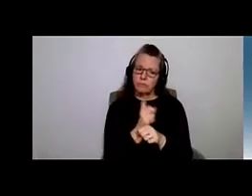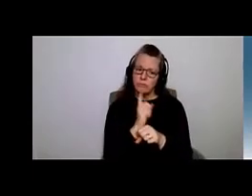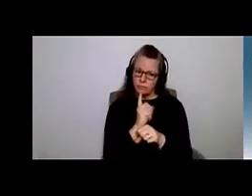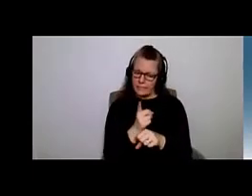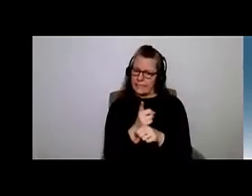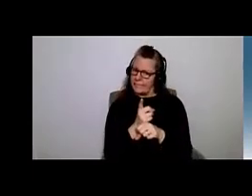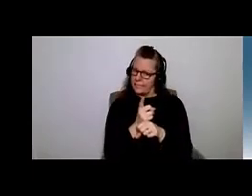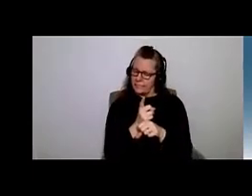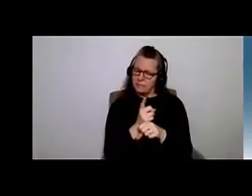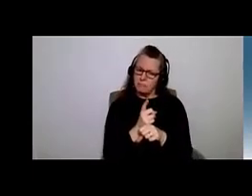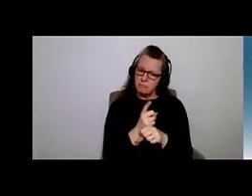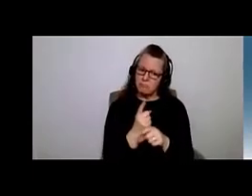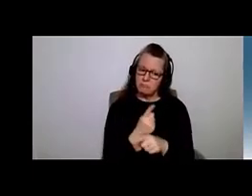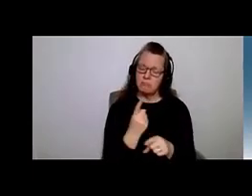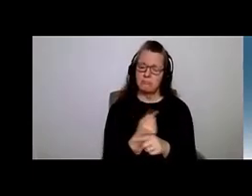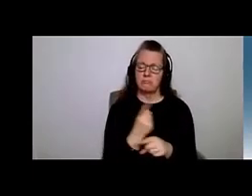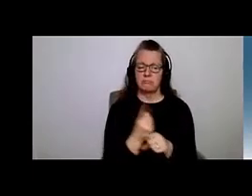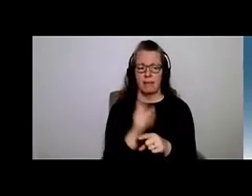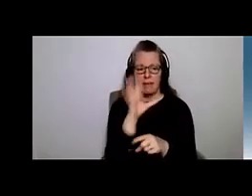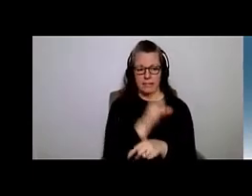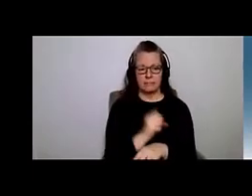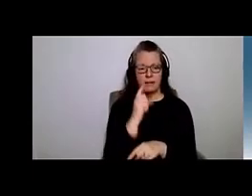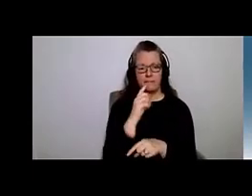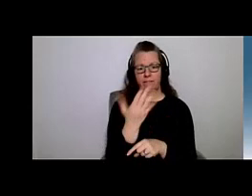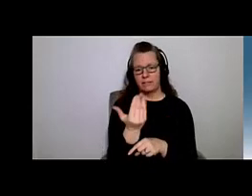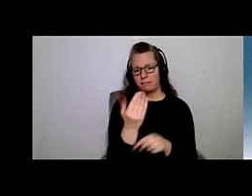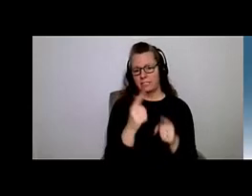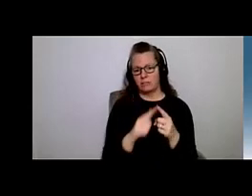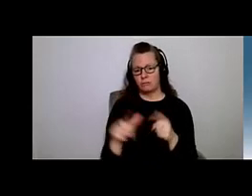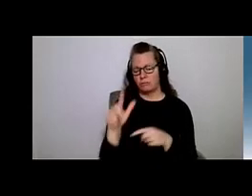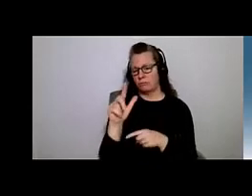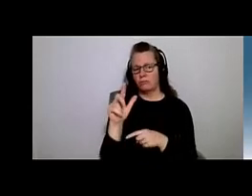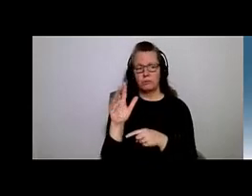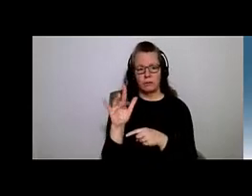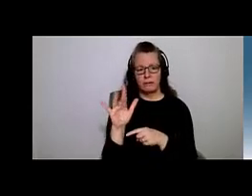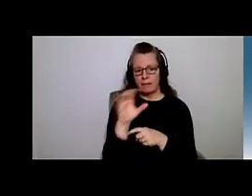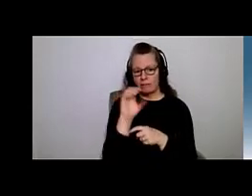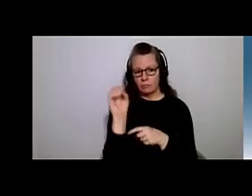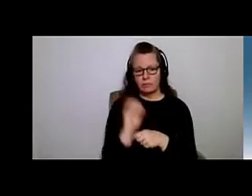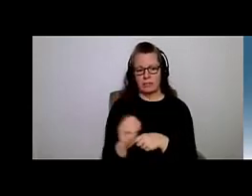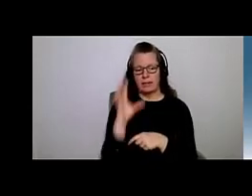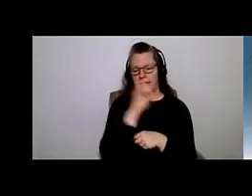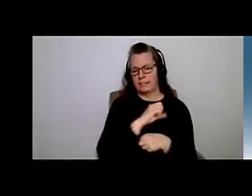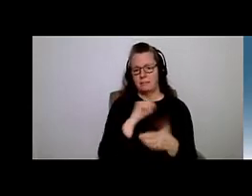of 15 to 25% to estimate that market adoption.